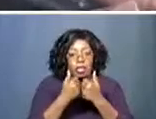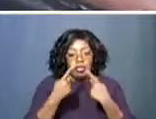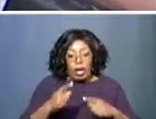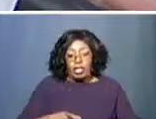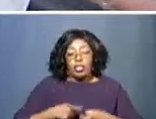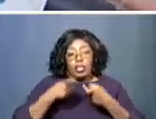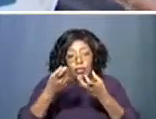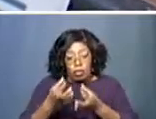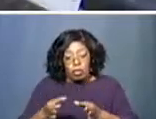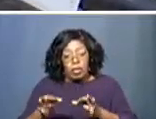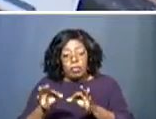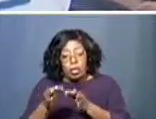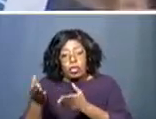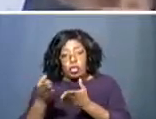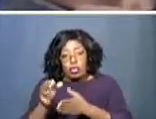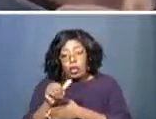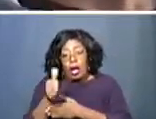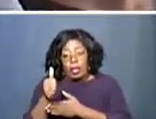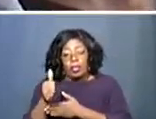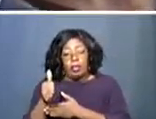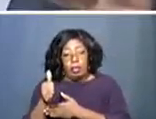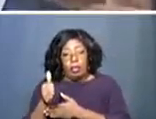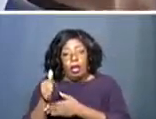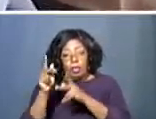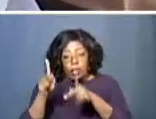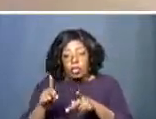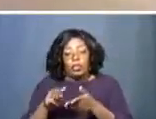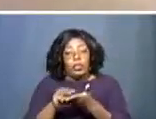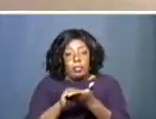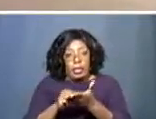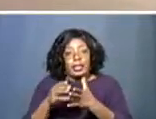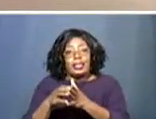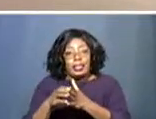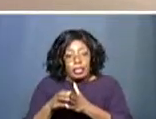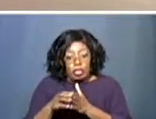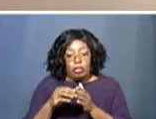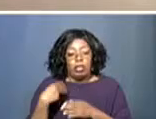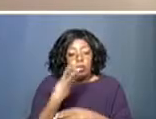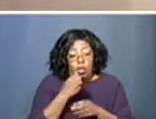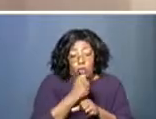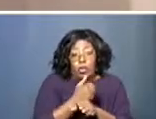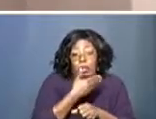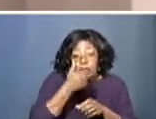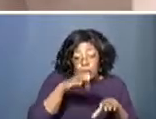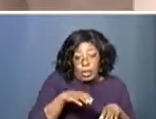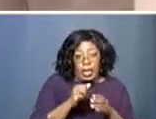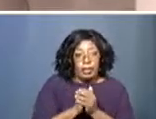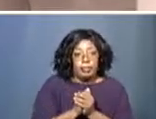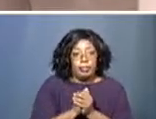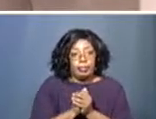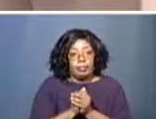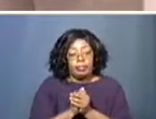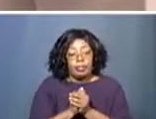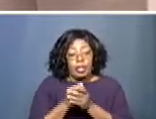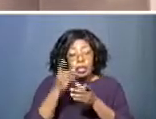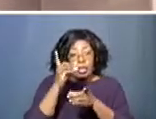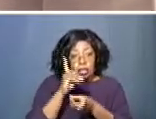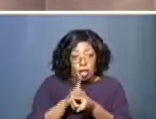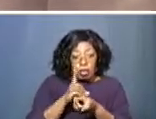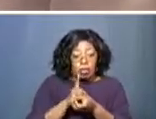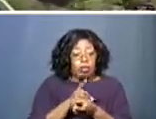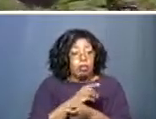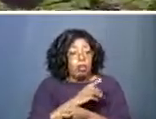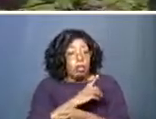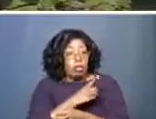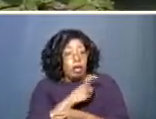who have other medical conditions. We're working the best we can. Based on trends, Minister of Health and Wellness, the Honorable Dr. Michael